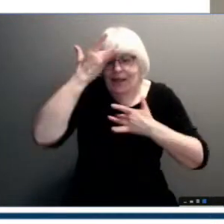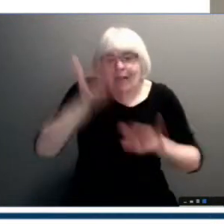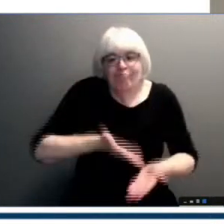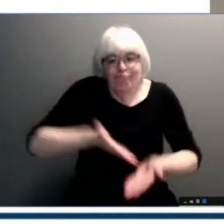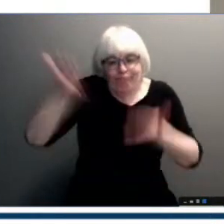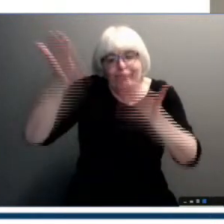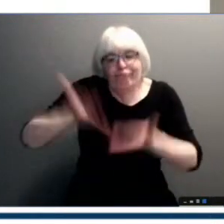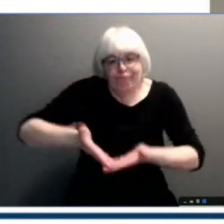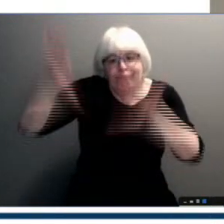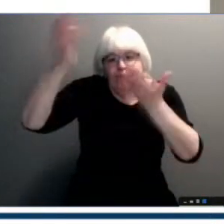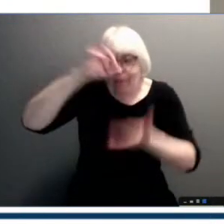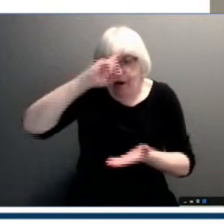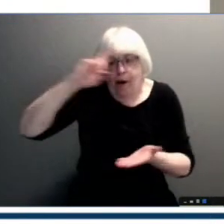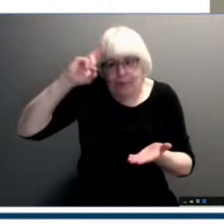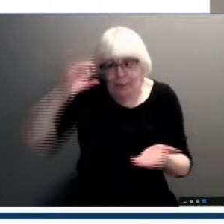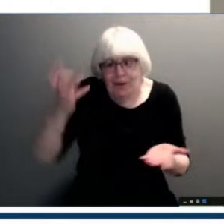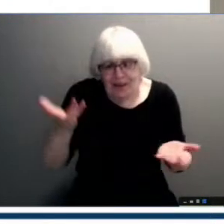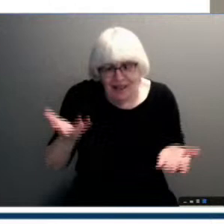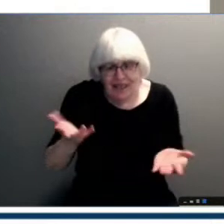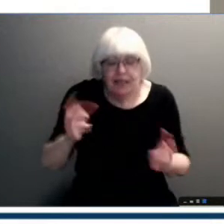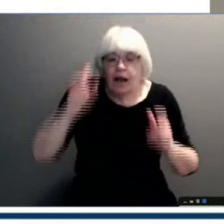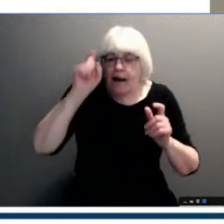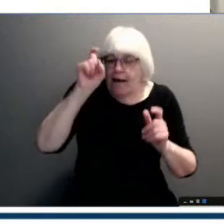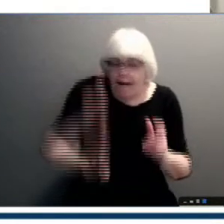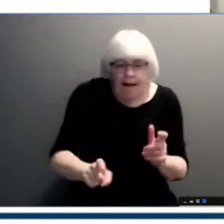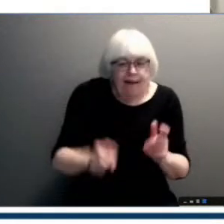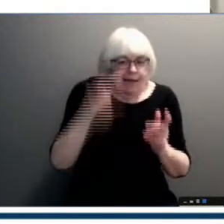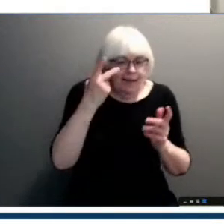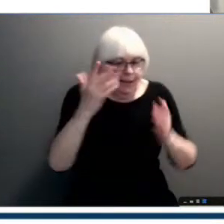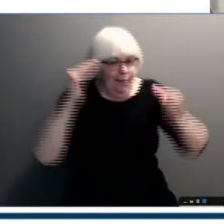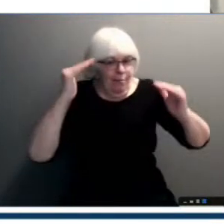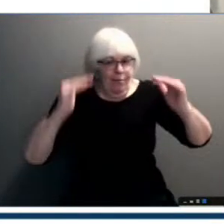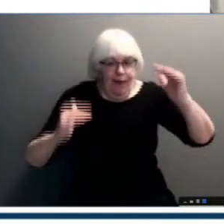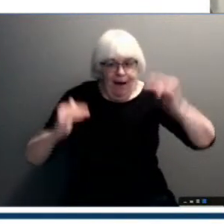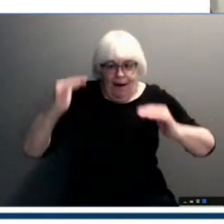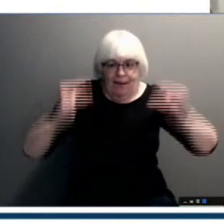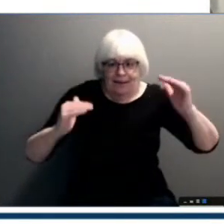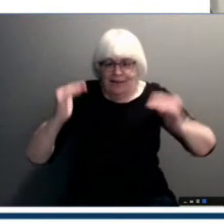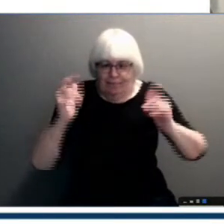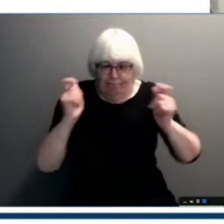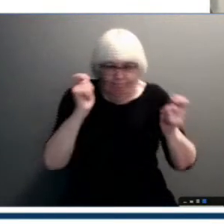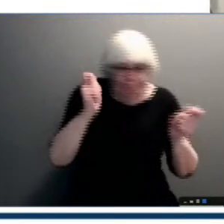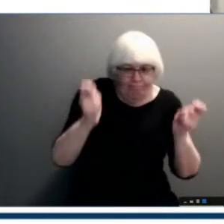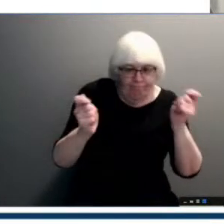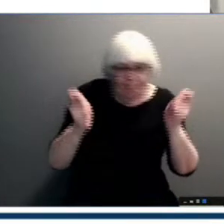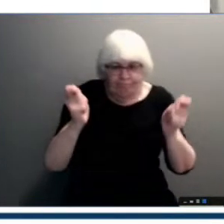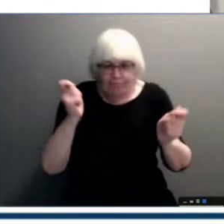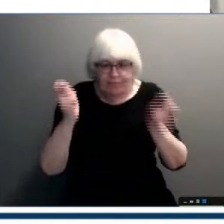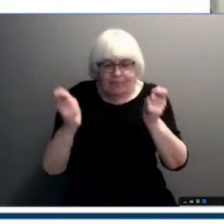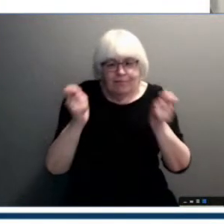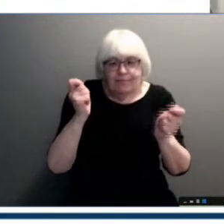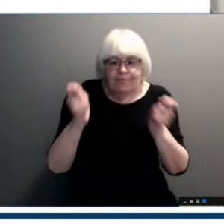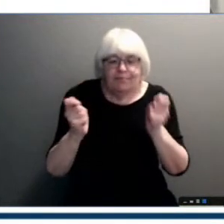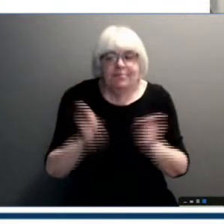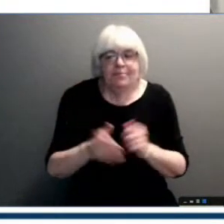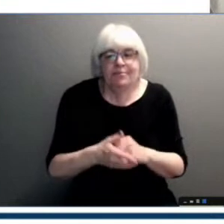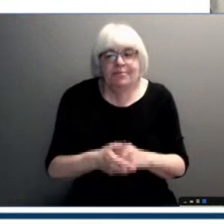approach, and we'll adjust as necessary. Next, we'll go to Tim Bousquet from the Halifax Examiner. Go ahead, Tim.